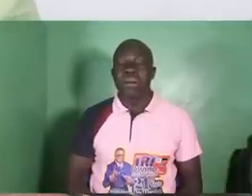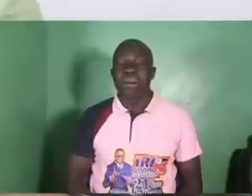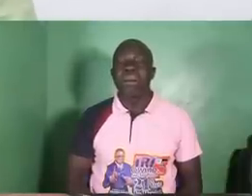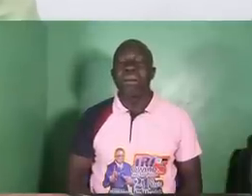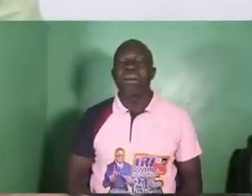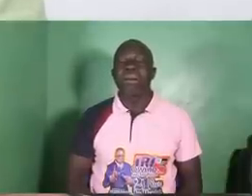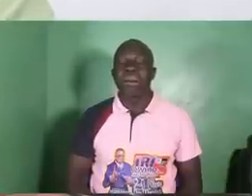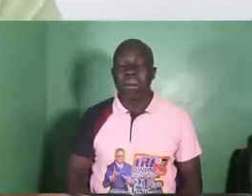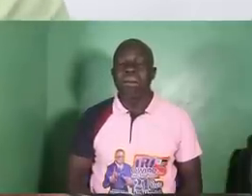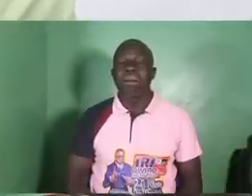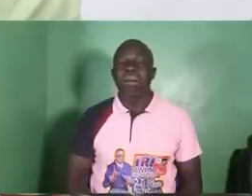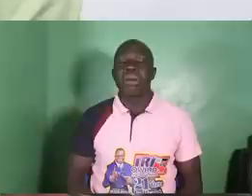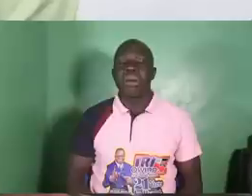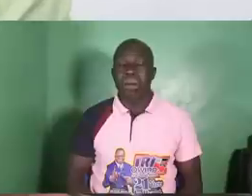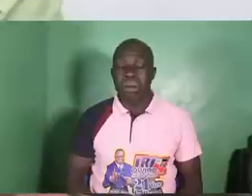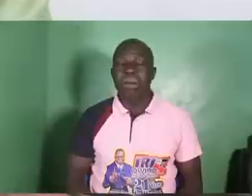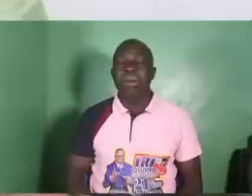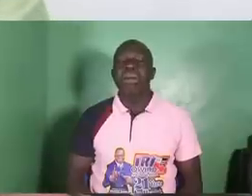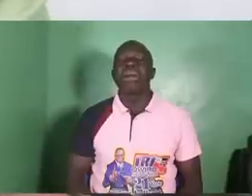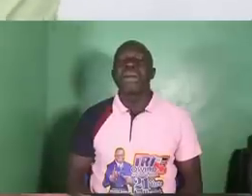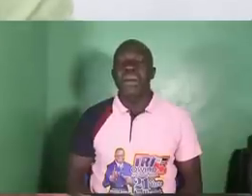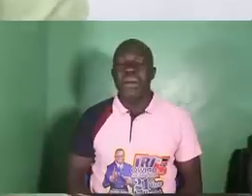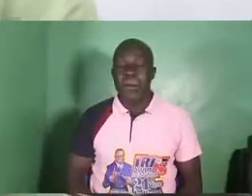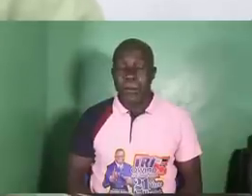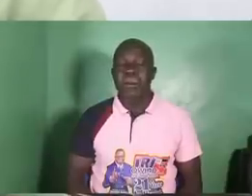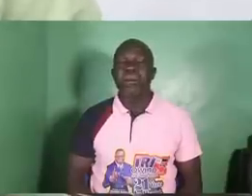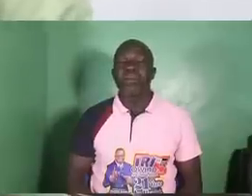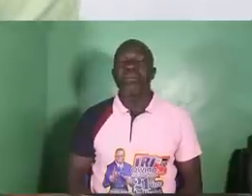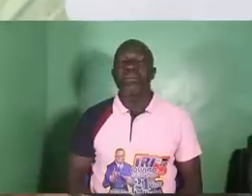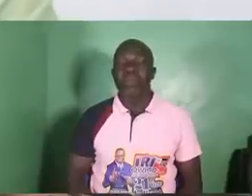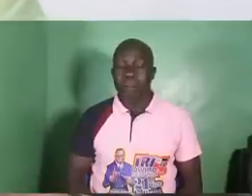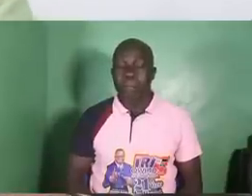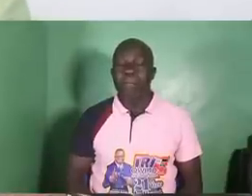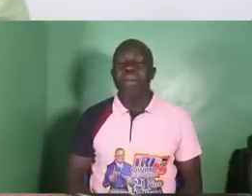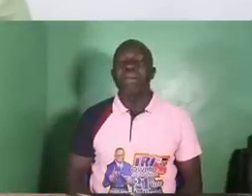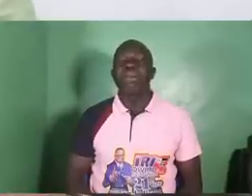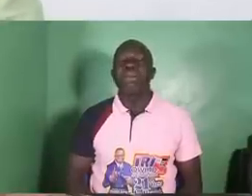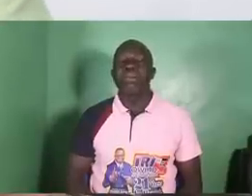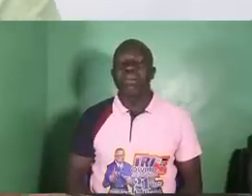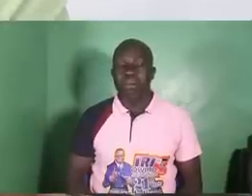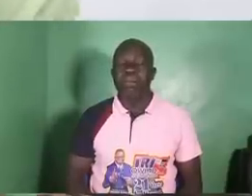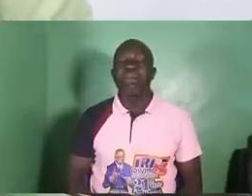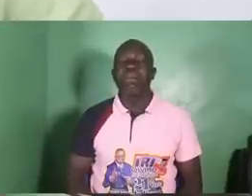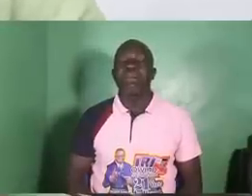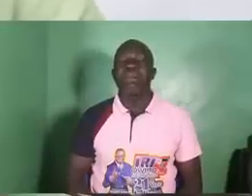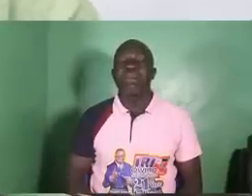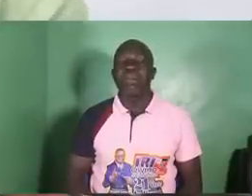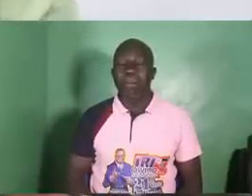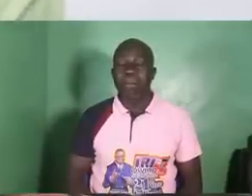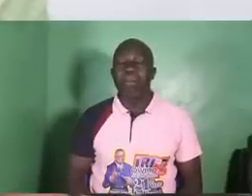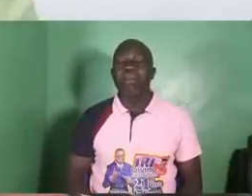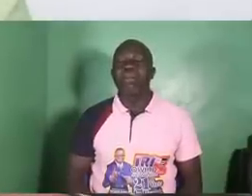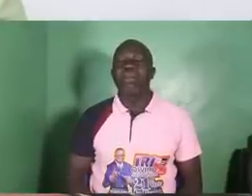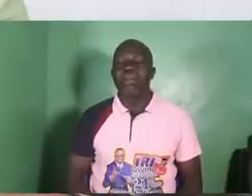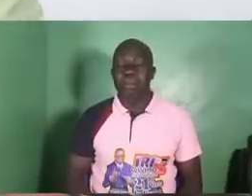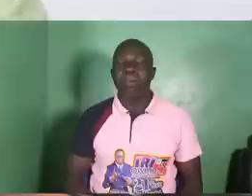pẹ̀tẹ́lẹ̀. Ní orí òkè. Ní àfonífojì. Ẹ máa ń lọ bẹ̀. Ní Gúúsù. Àti Létí Òkun. Yẹ. Ilẹ̀ àwọn ará Fúlàní. Àti Fúlẹ́ Bálóní.